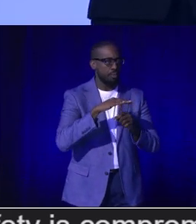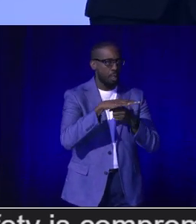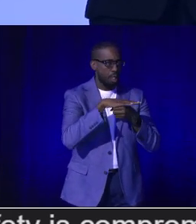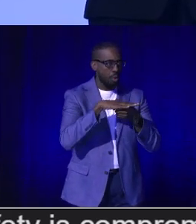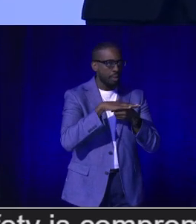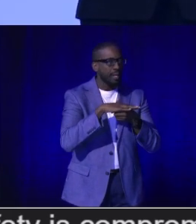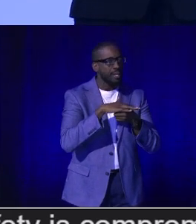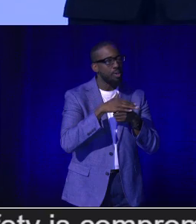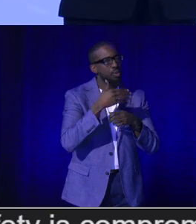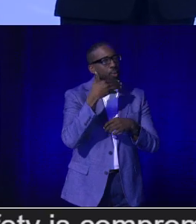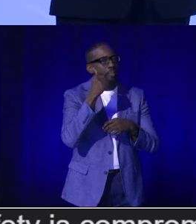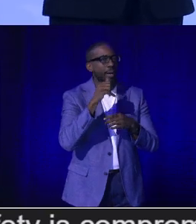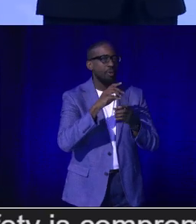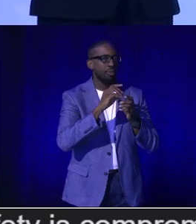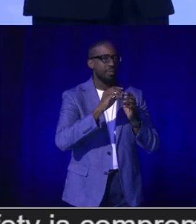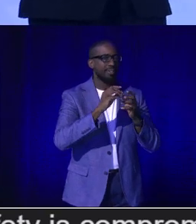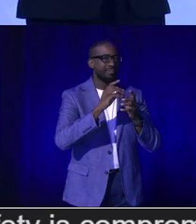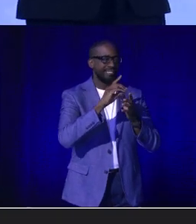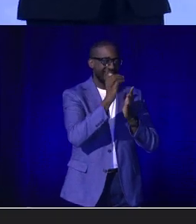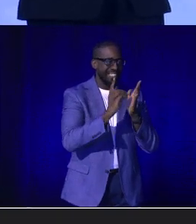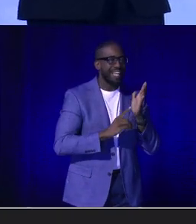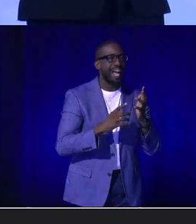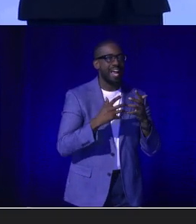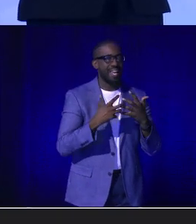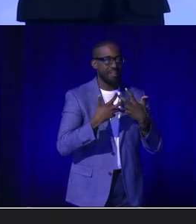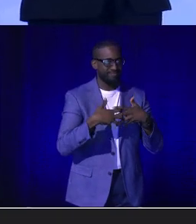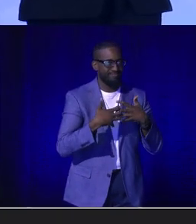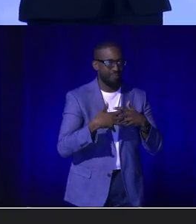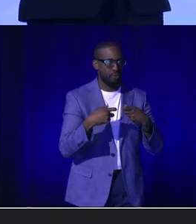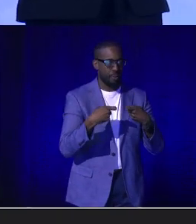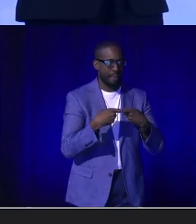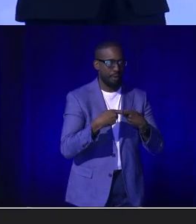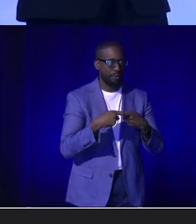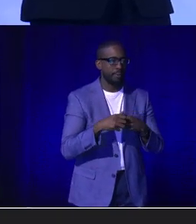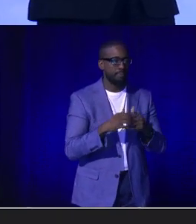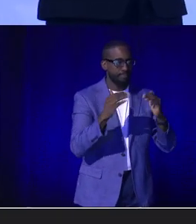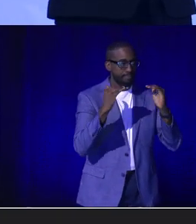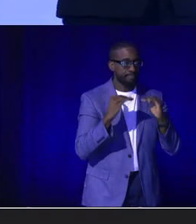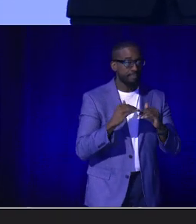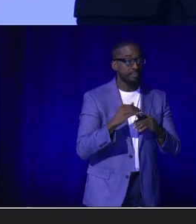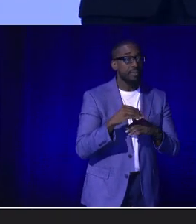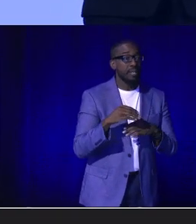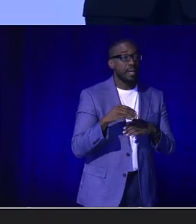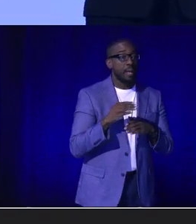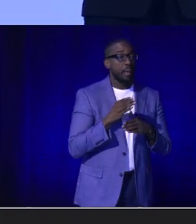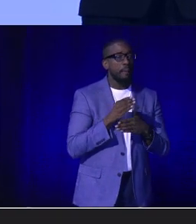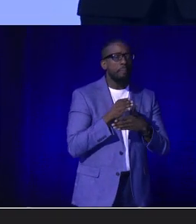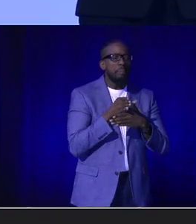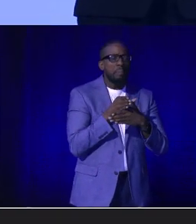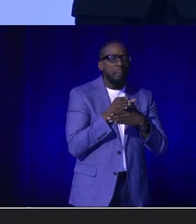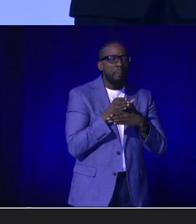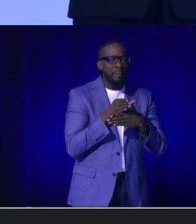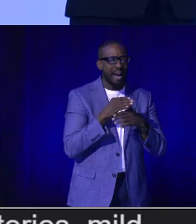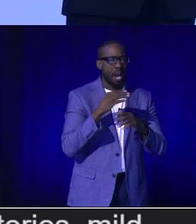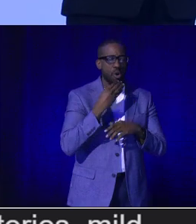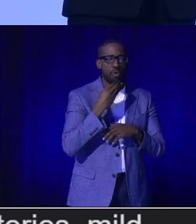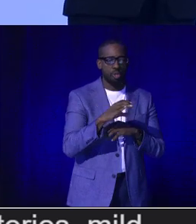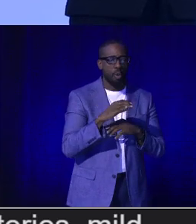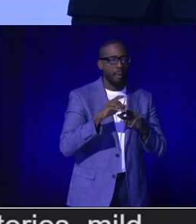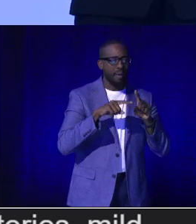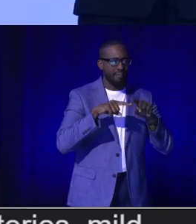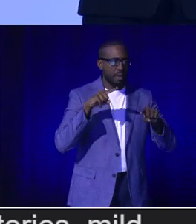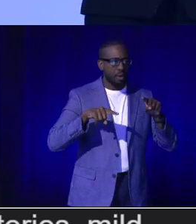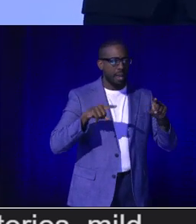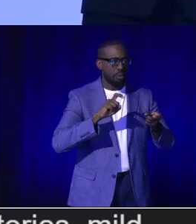batteries. Mild temperature variations on the order of 1 degree have significant impacts on local electrochemistry that cause rapid